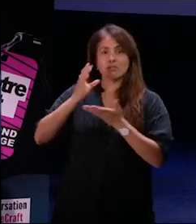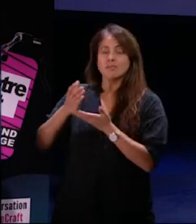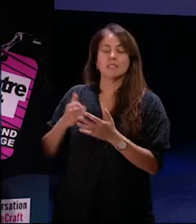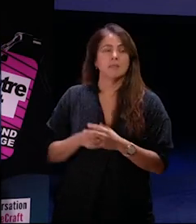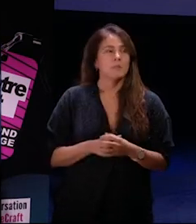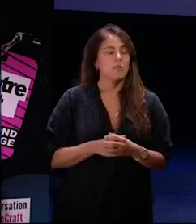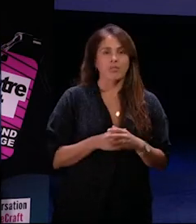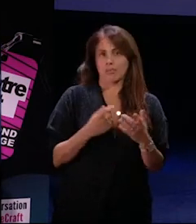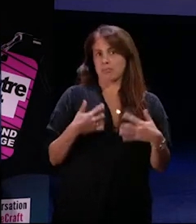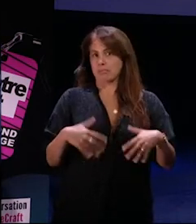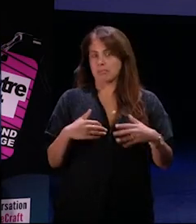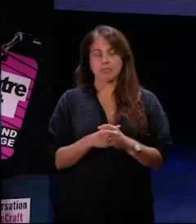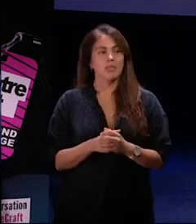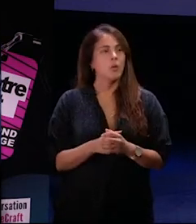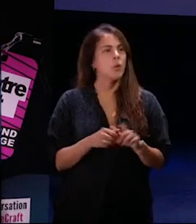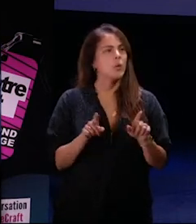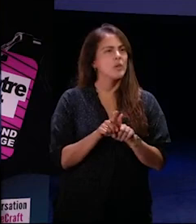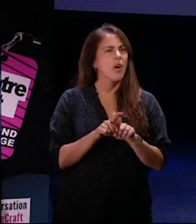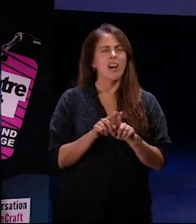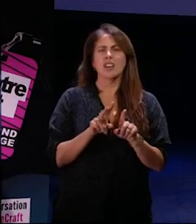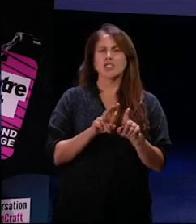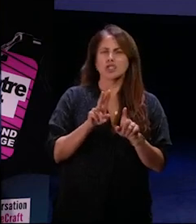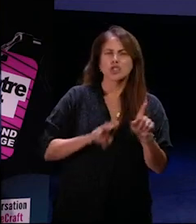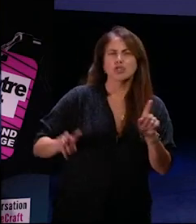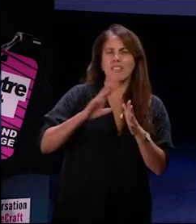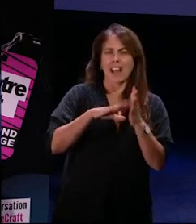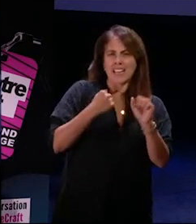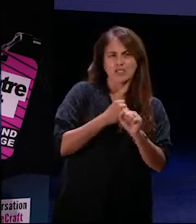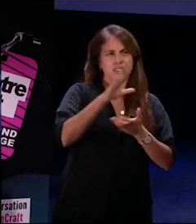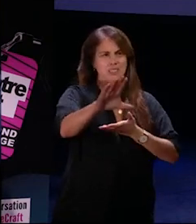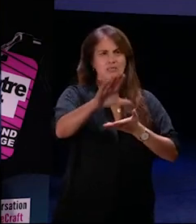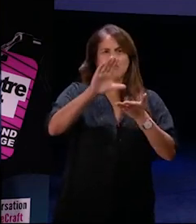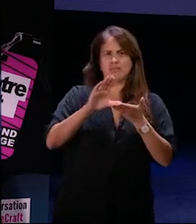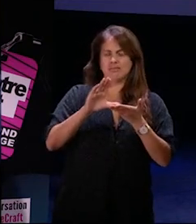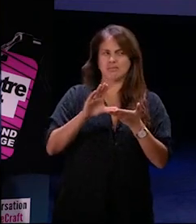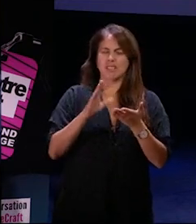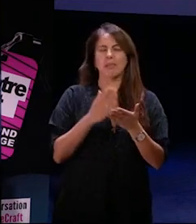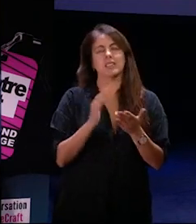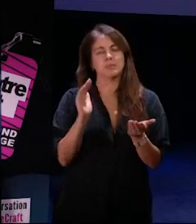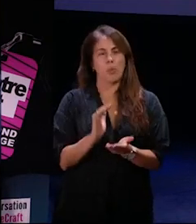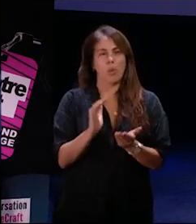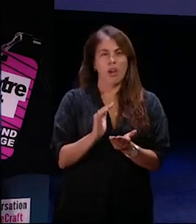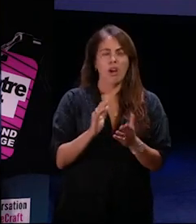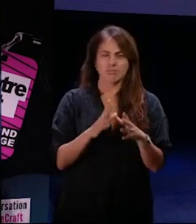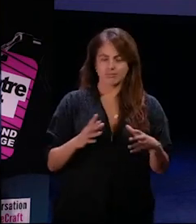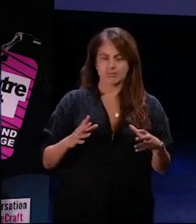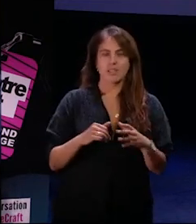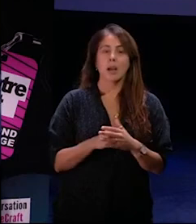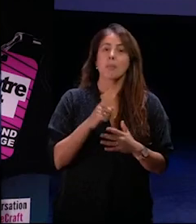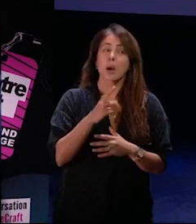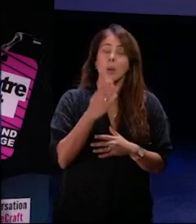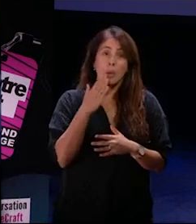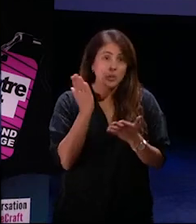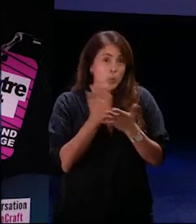also had people like travel agents donate. It's amazing what, this is on a much smaller scale, obviously, but it's amazing that when you